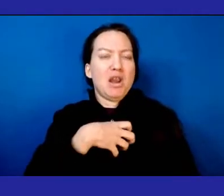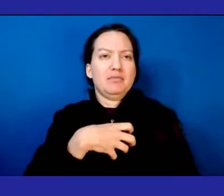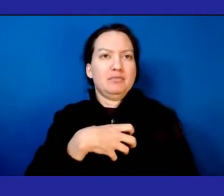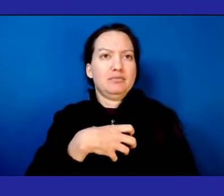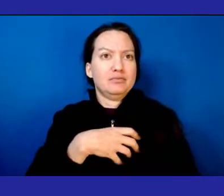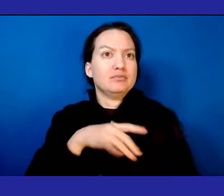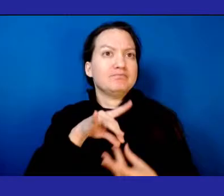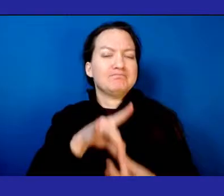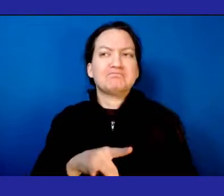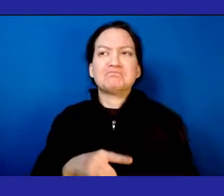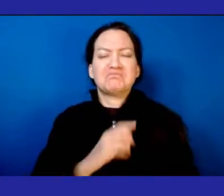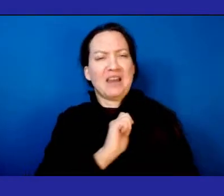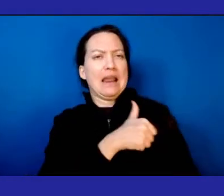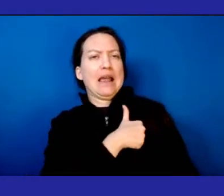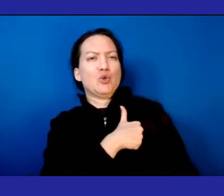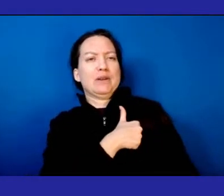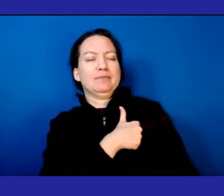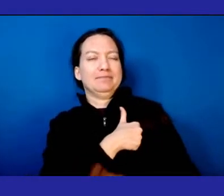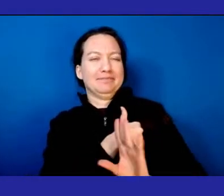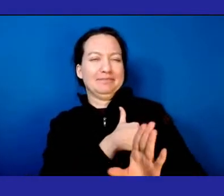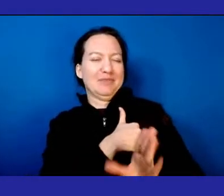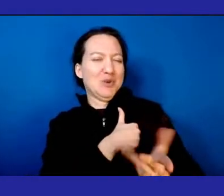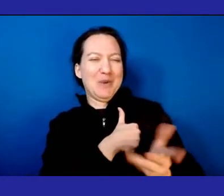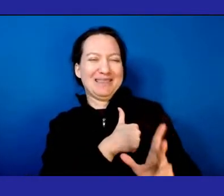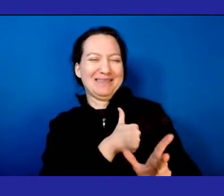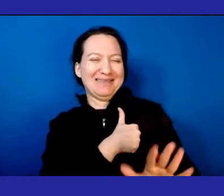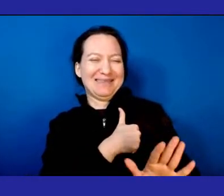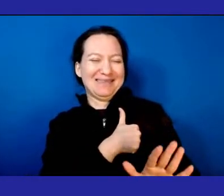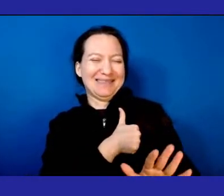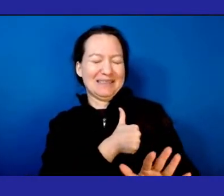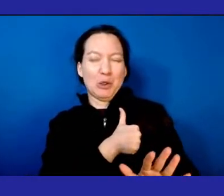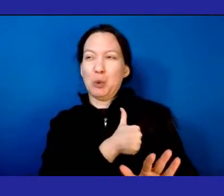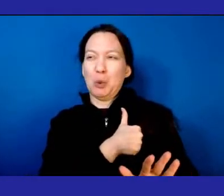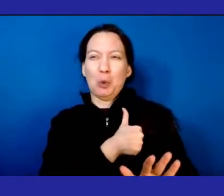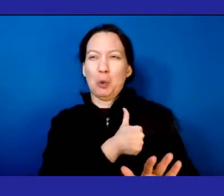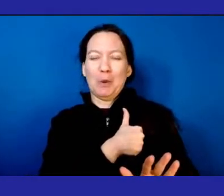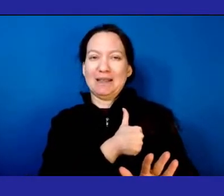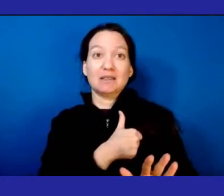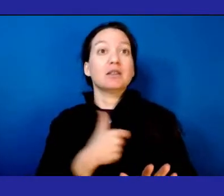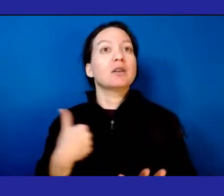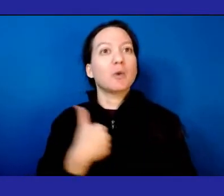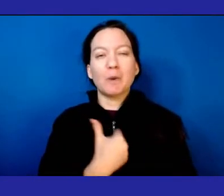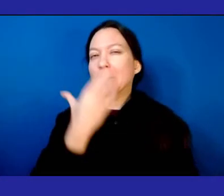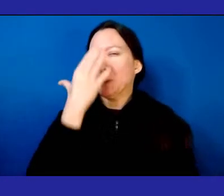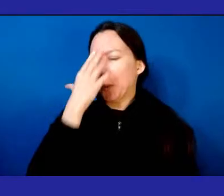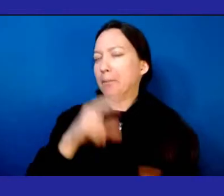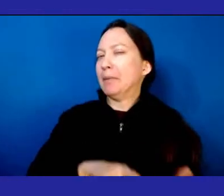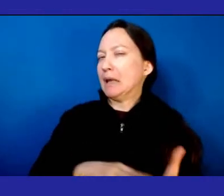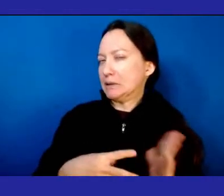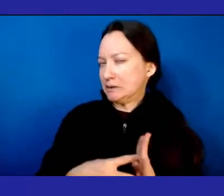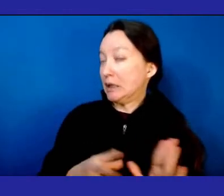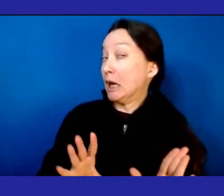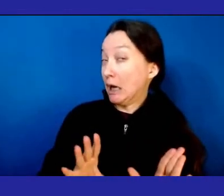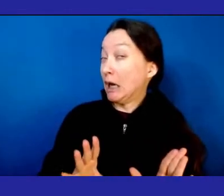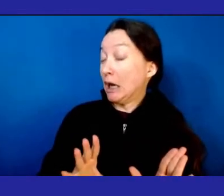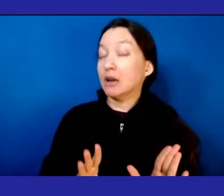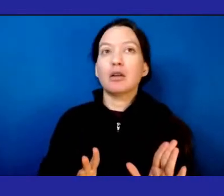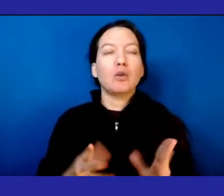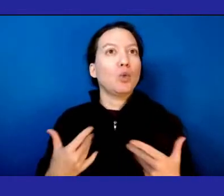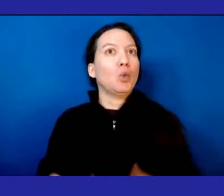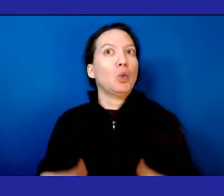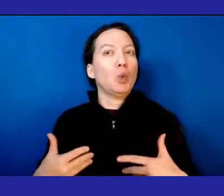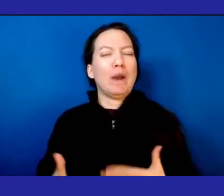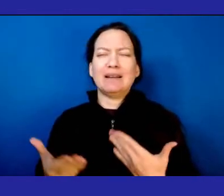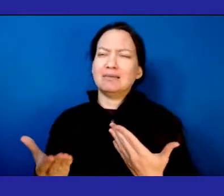that says attitude. Right? That's just such, I mean, and we all know what that means. But it would be so